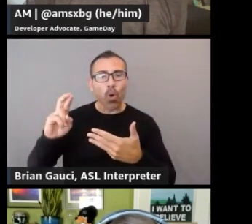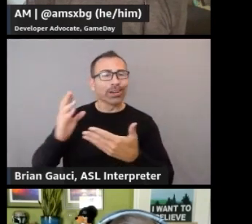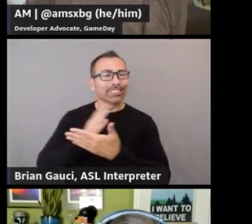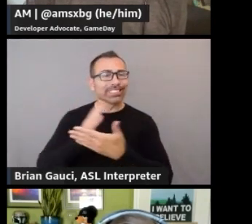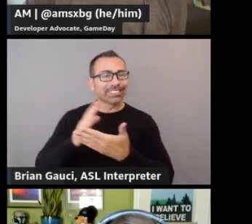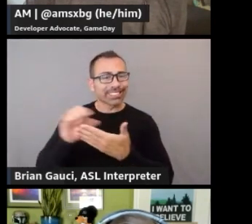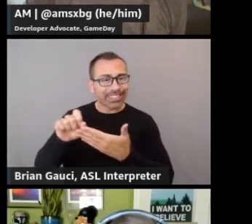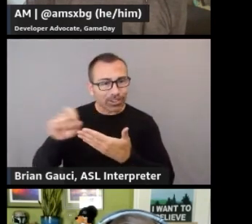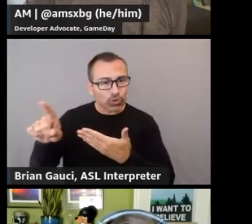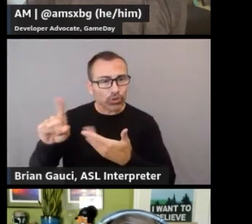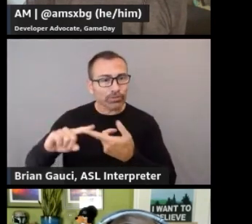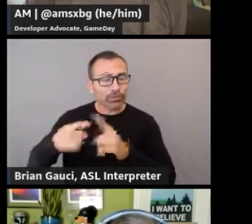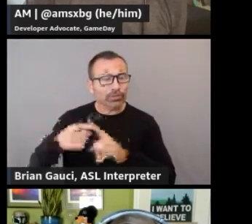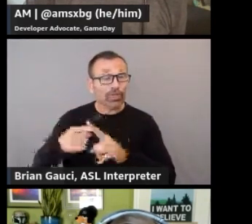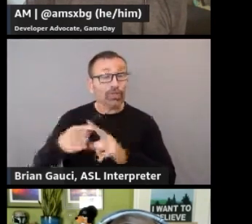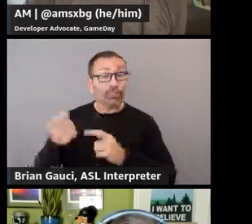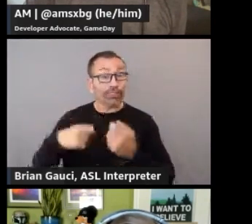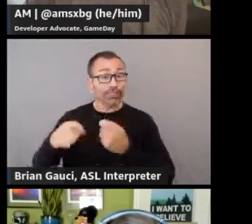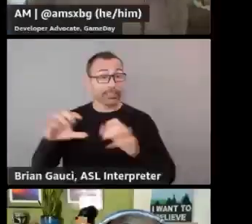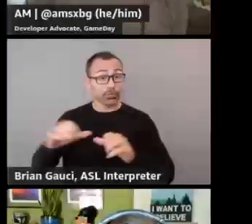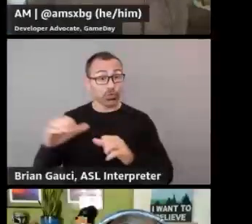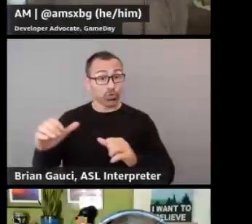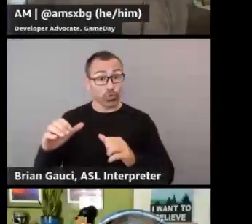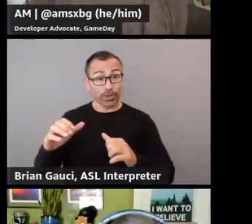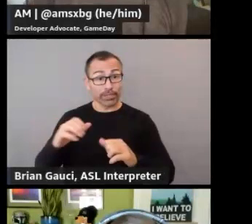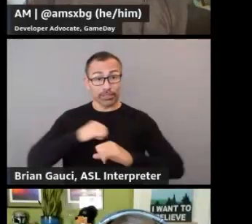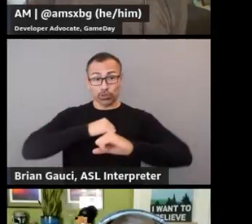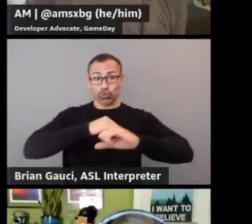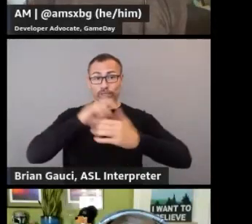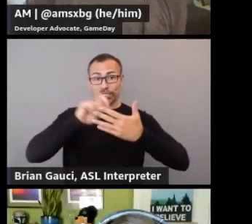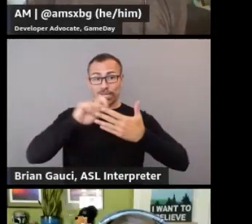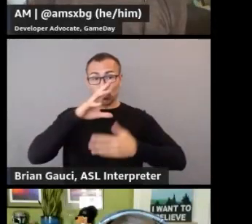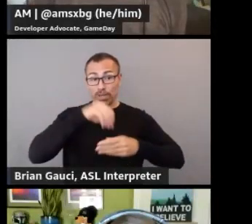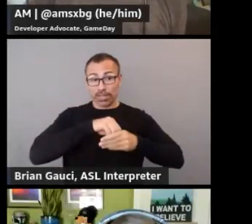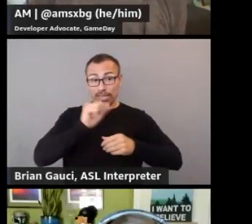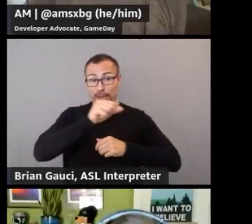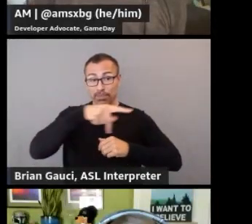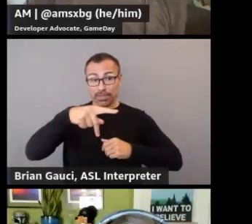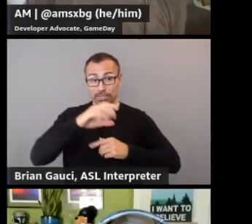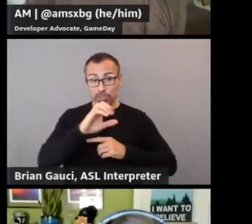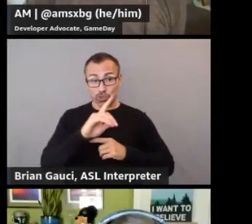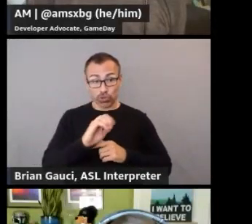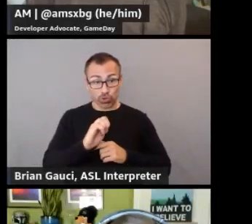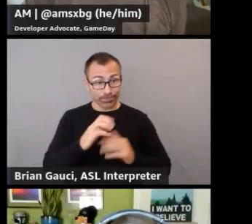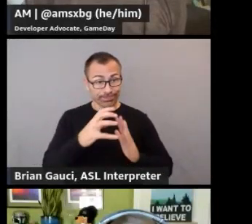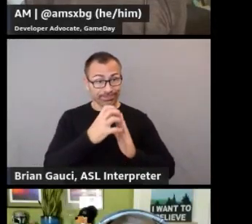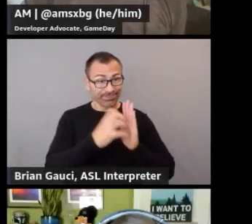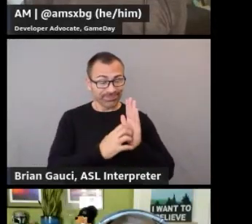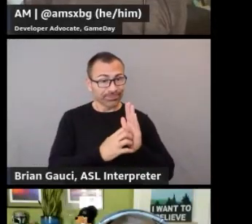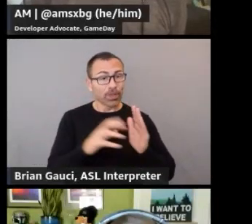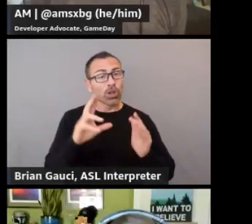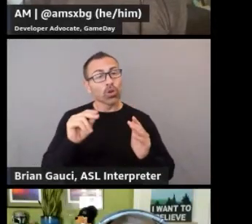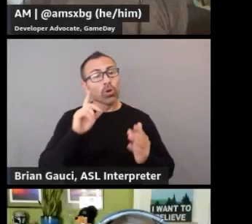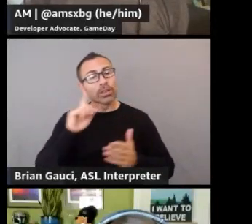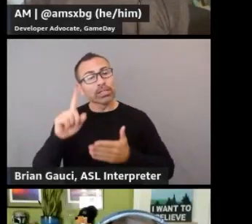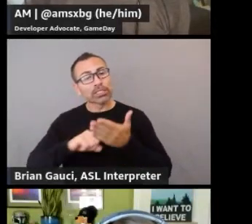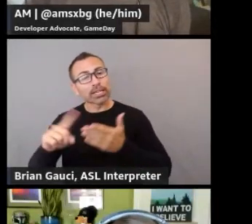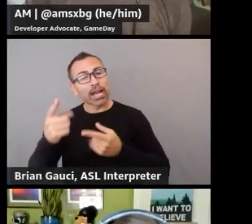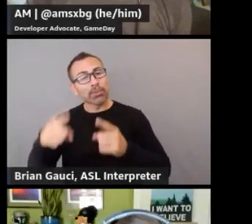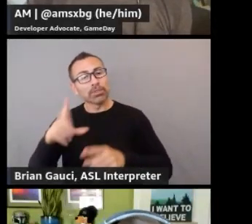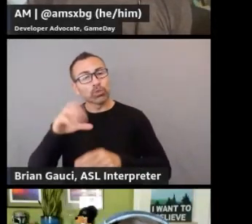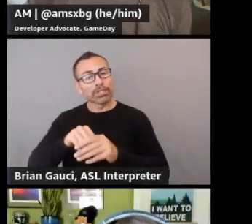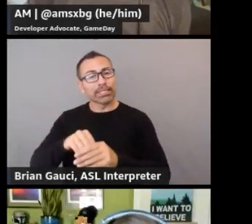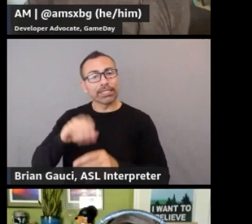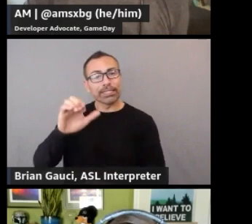Instead of just doing all of the security checks inside of the application code, the check is going to go to the Cedar engine there in the